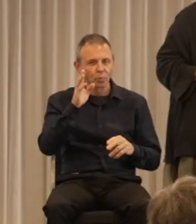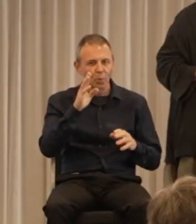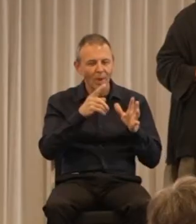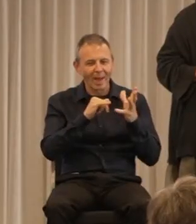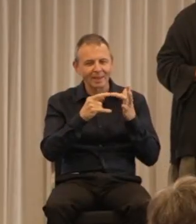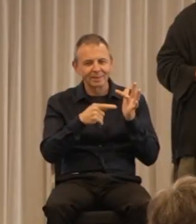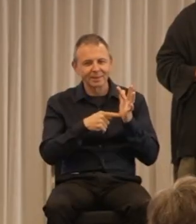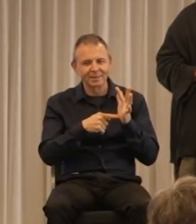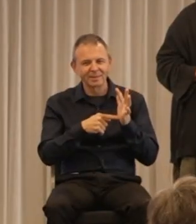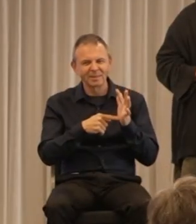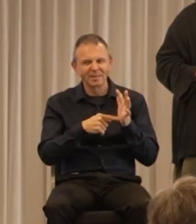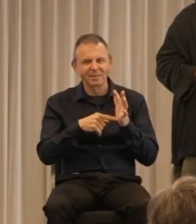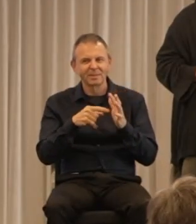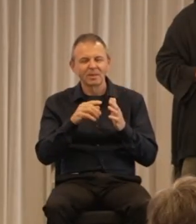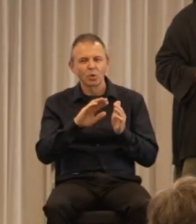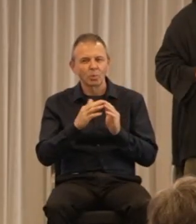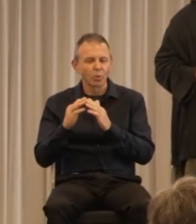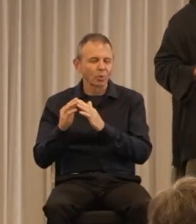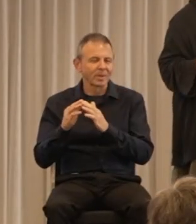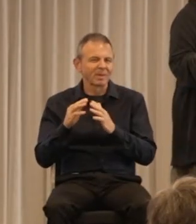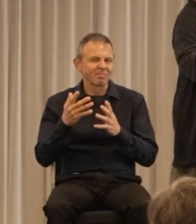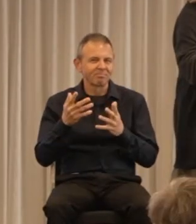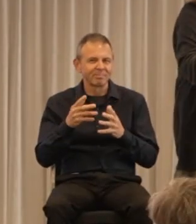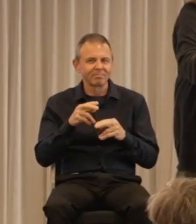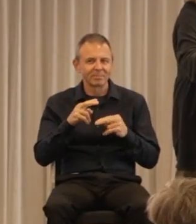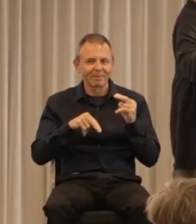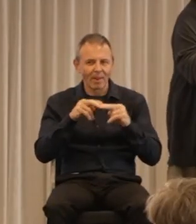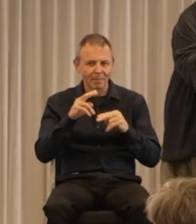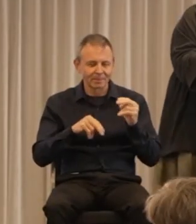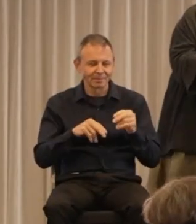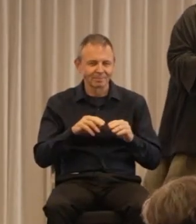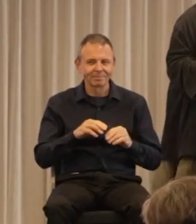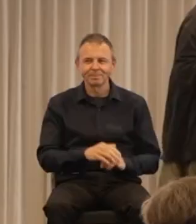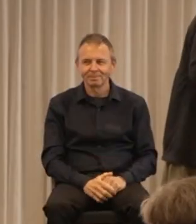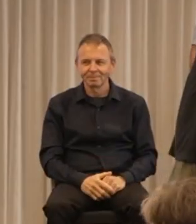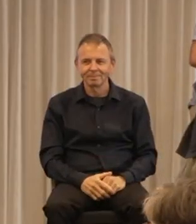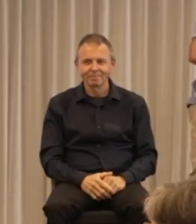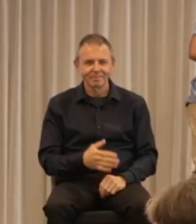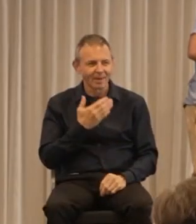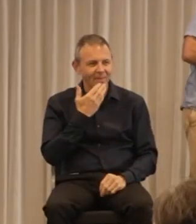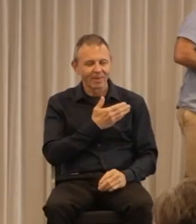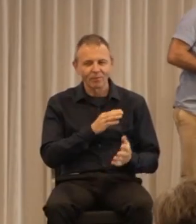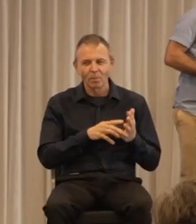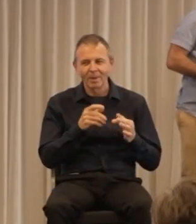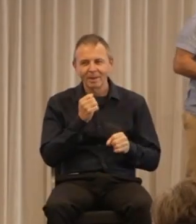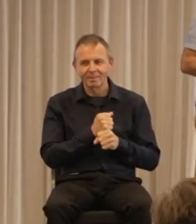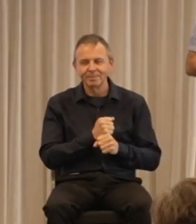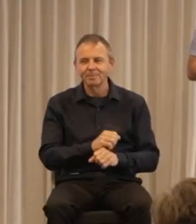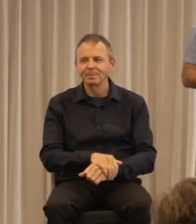asset-based community development, ABCD for short. So thanks, Ricky. Thanks, Meg. No worries. Appreciate it.